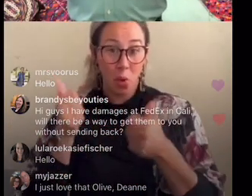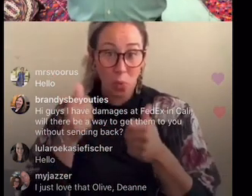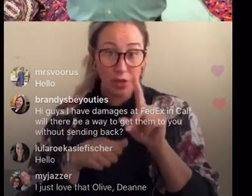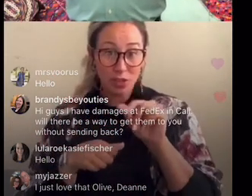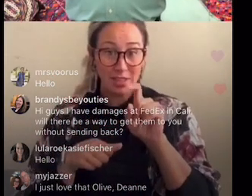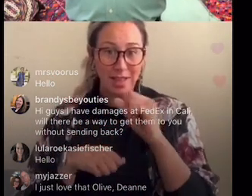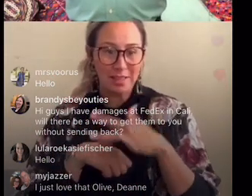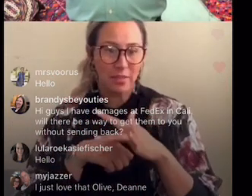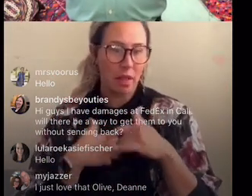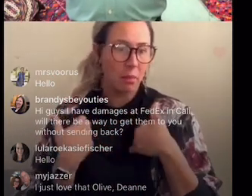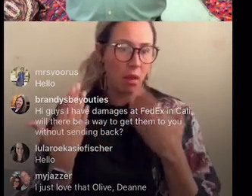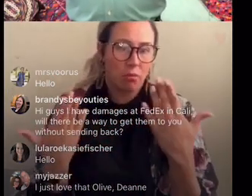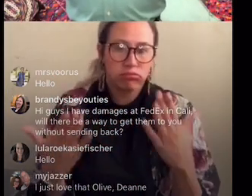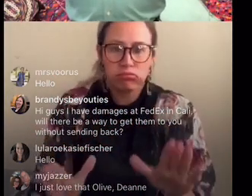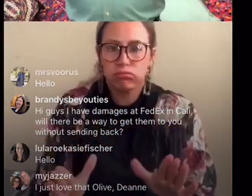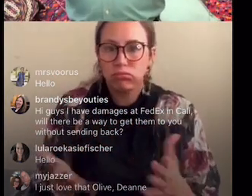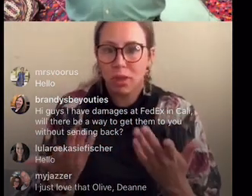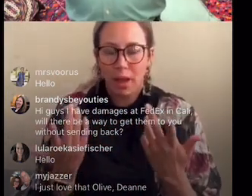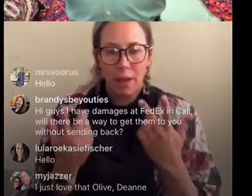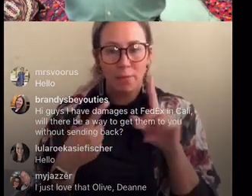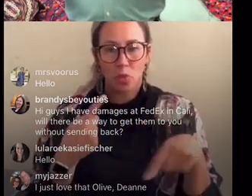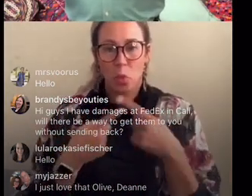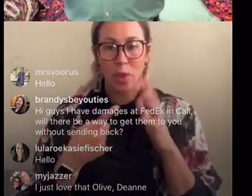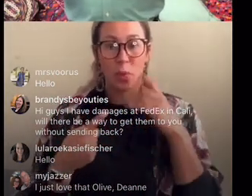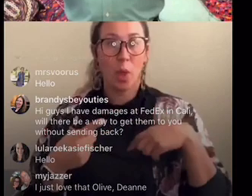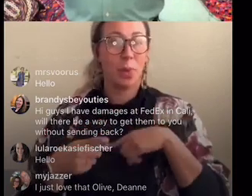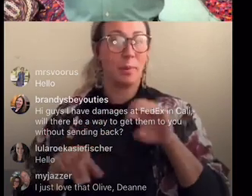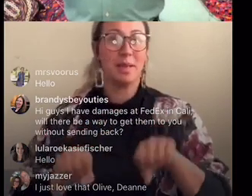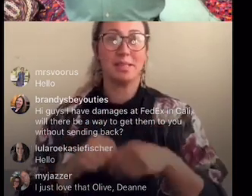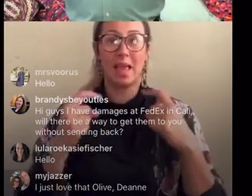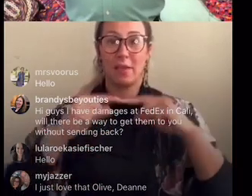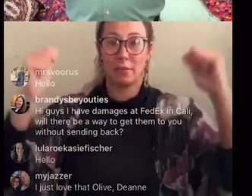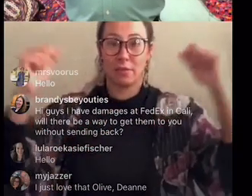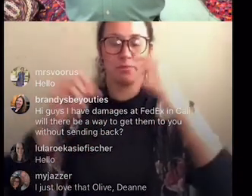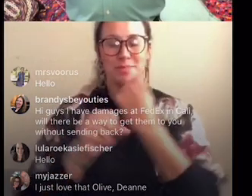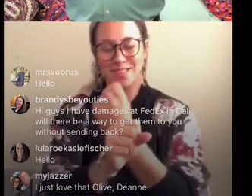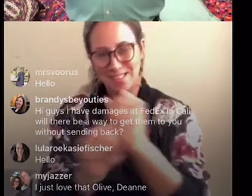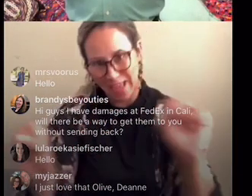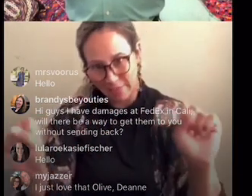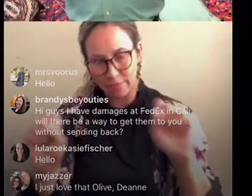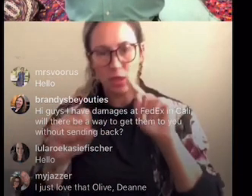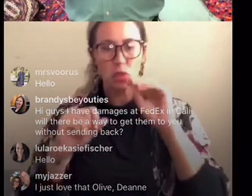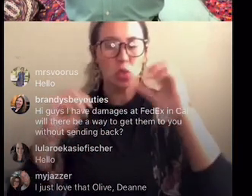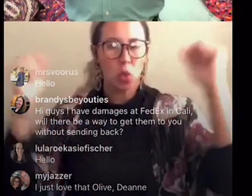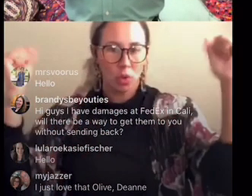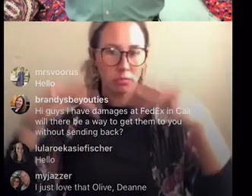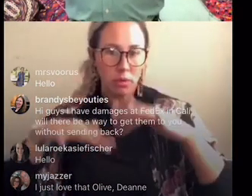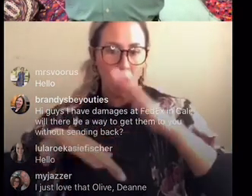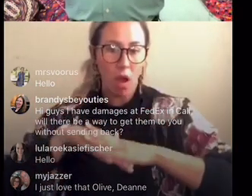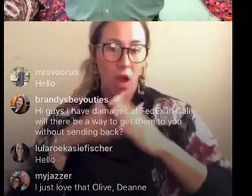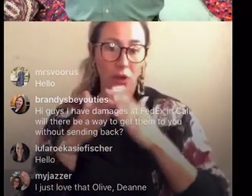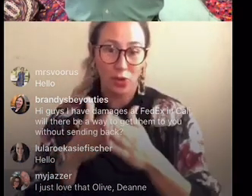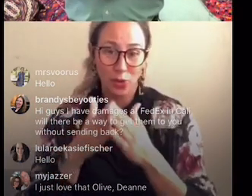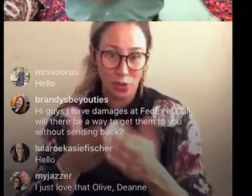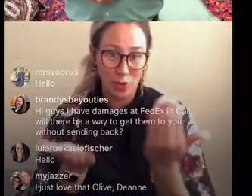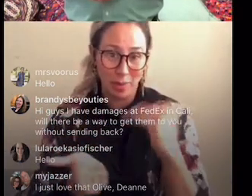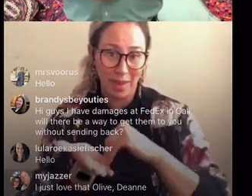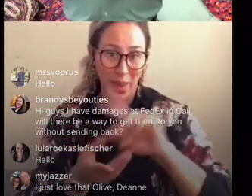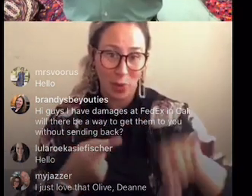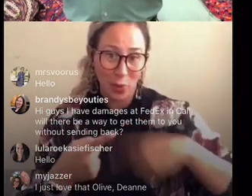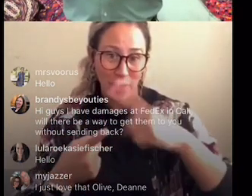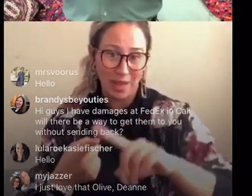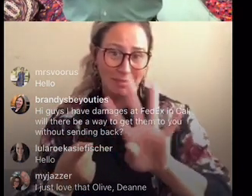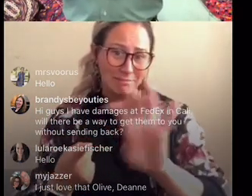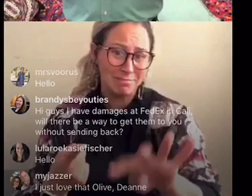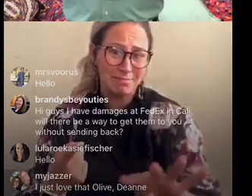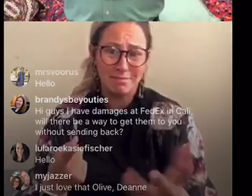know when we'll be safe to congregate everybody again on a cruise ship. And so, again, that is a very, very